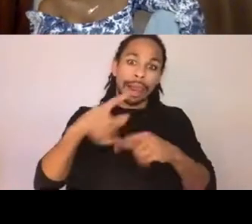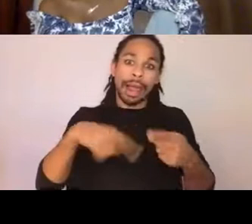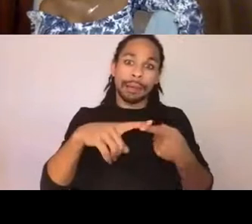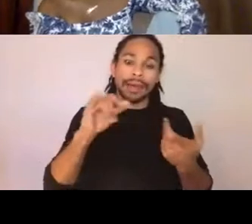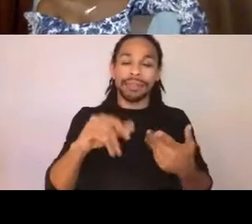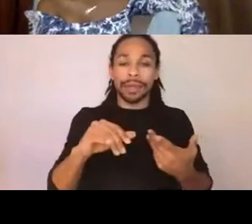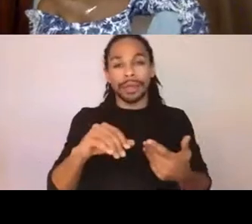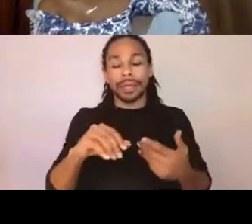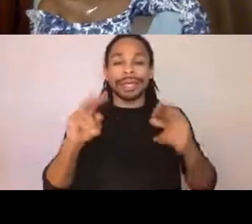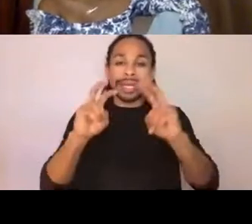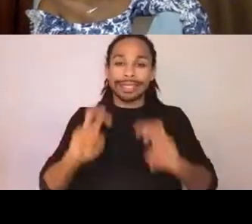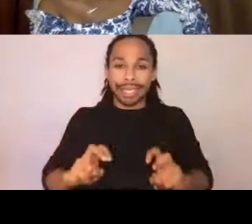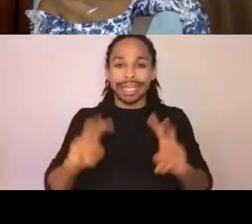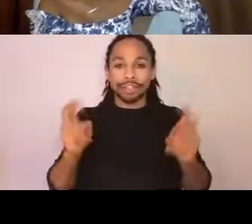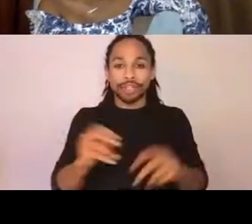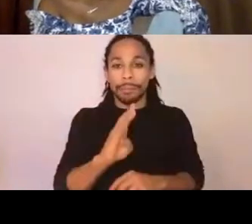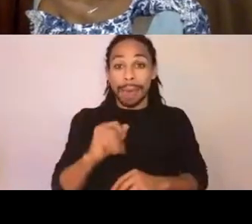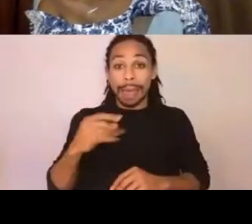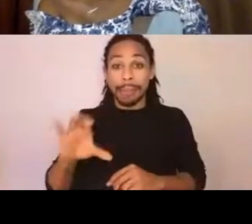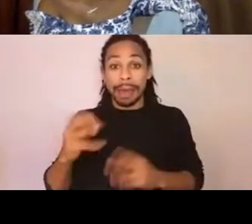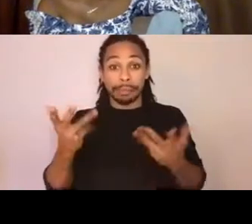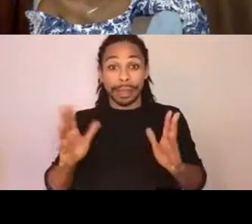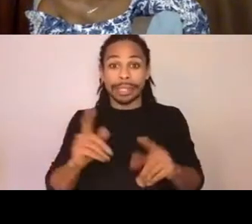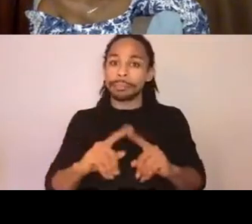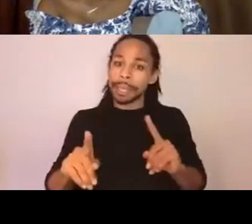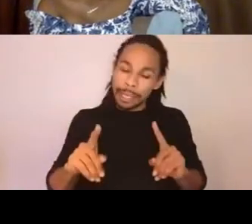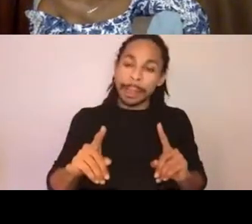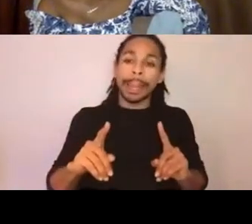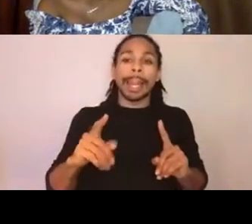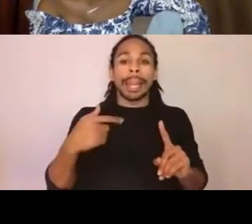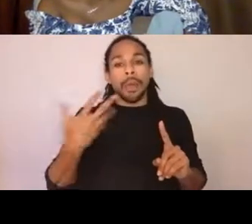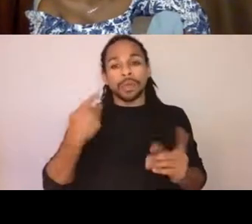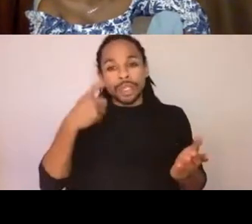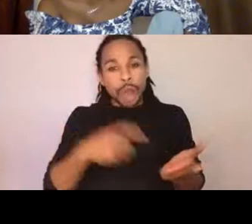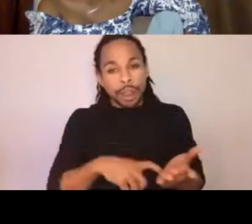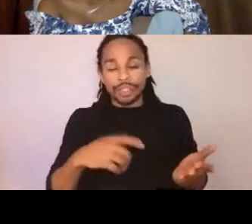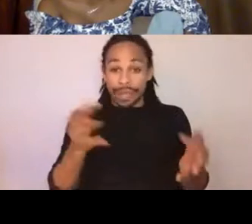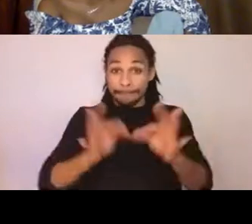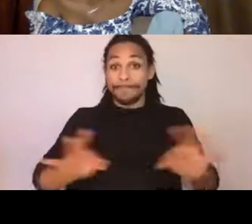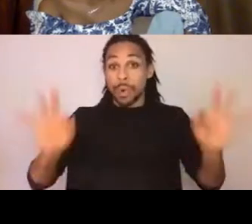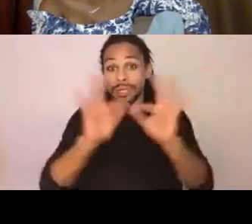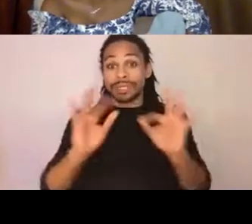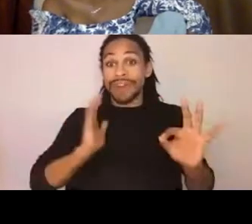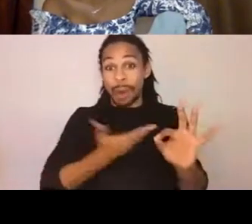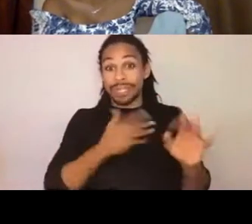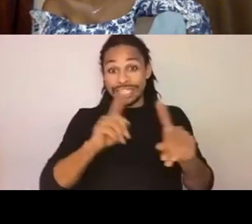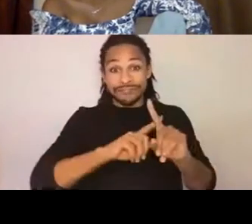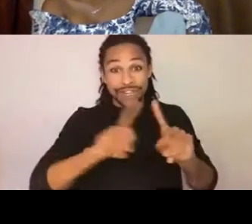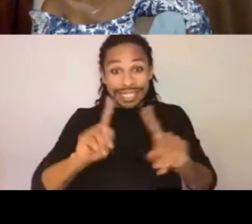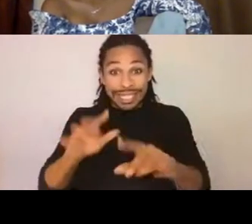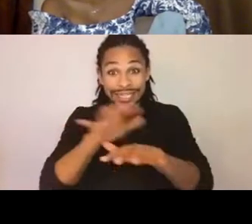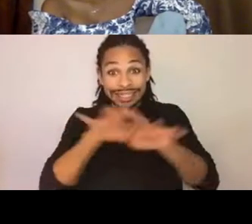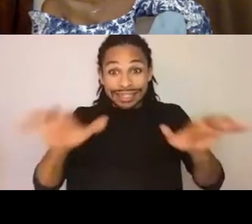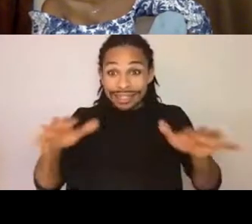is. But I do want to point to and acknowledge the importance of our differences and trying to make sure that